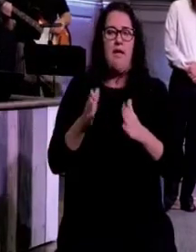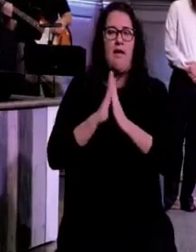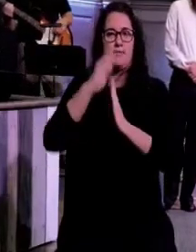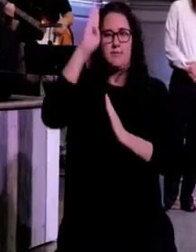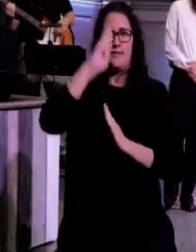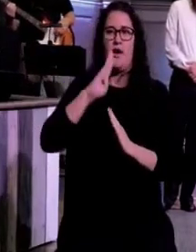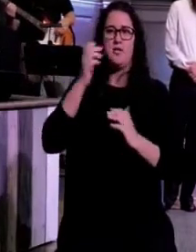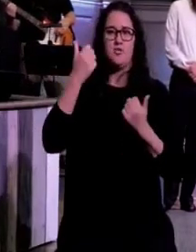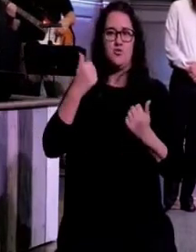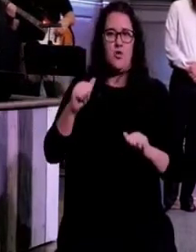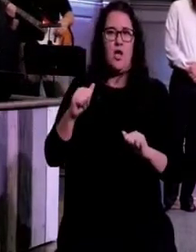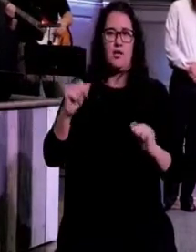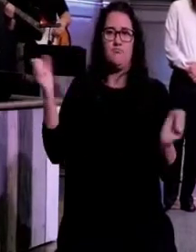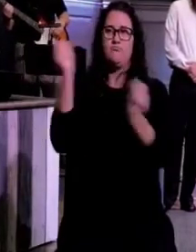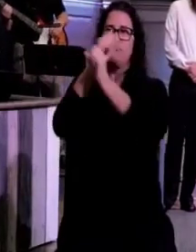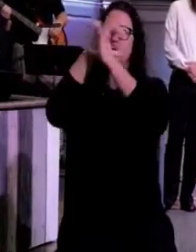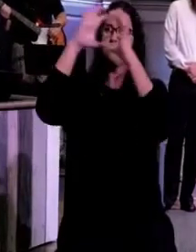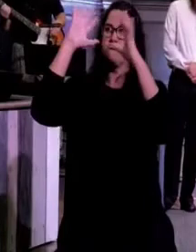with eternity.